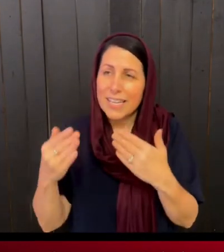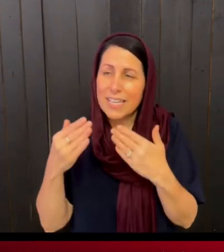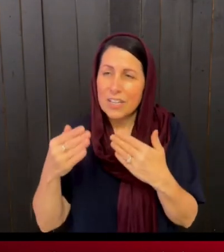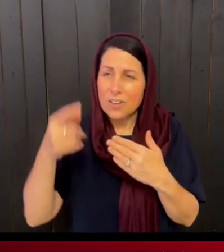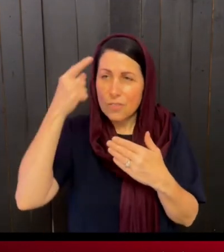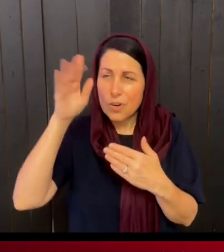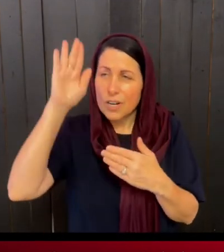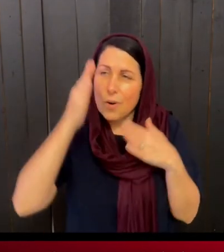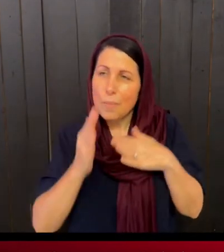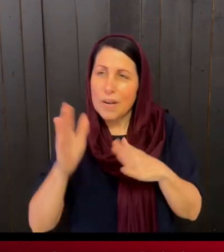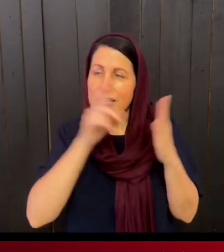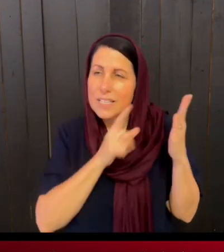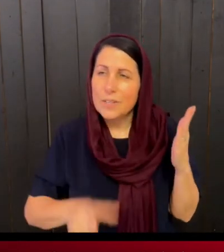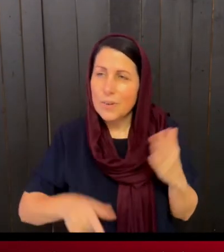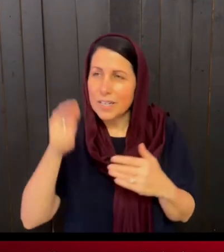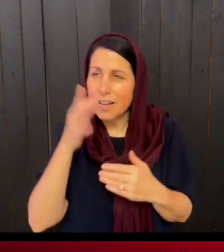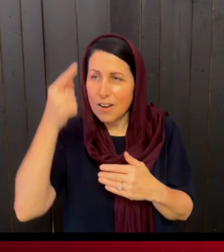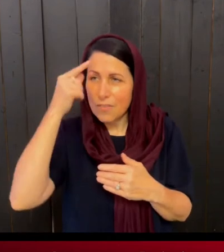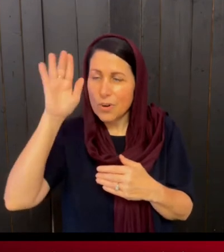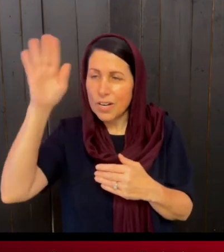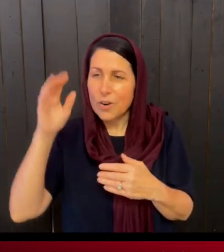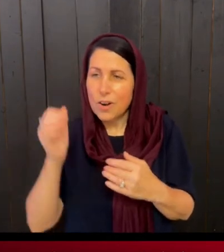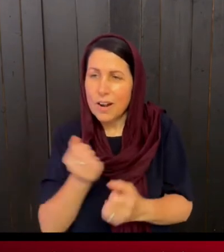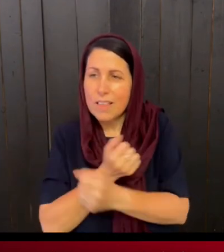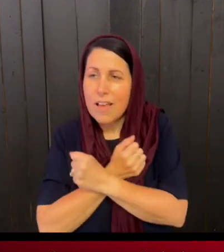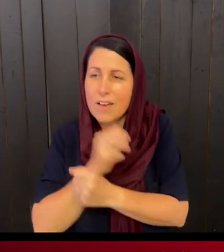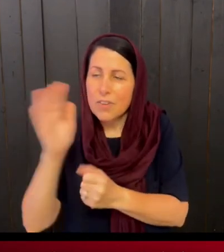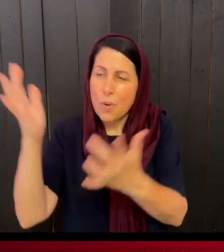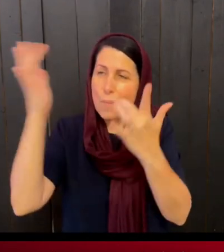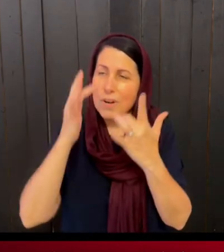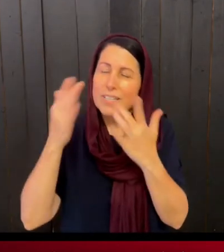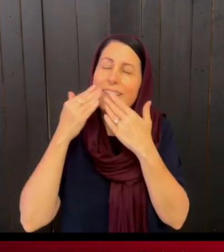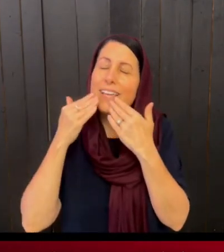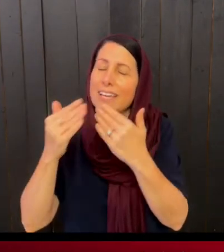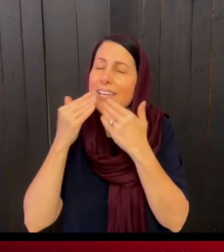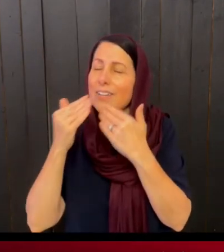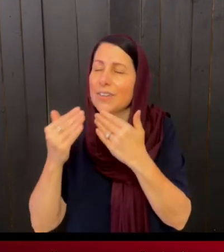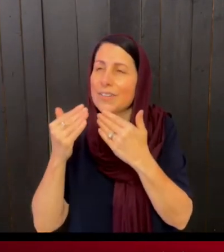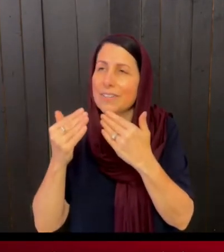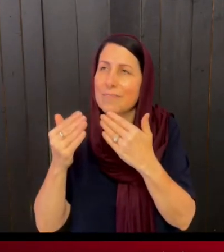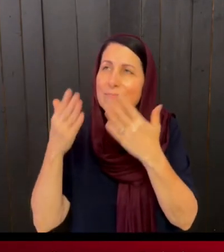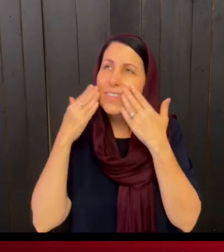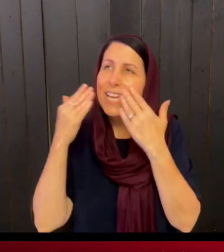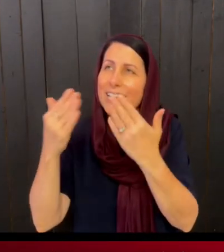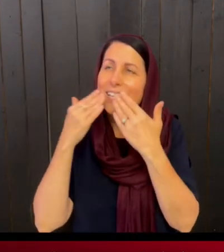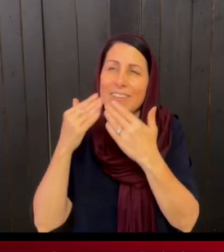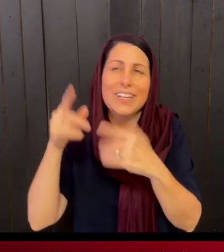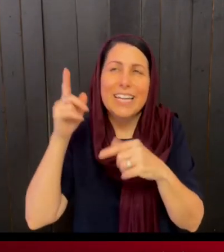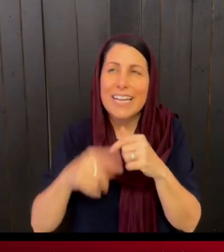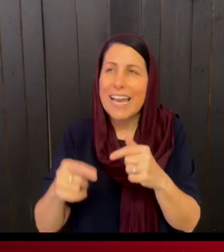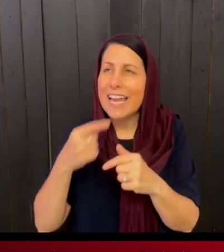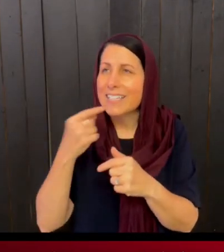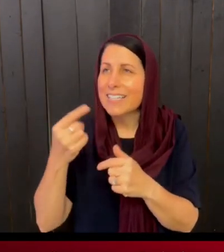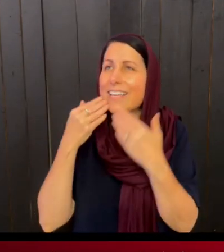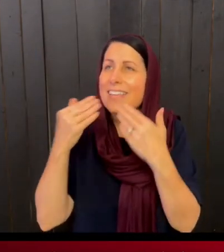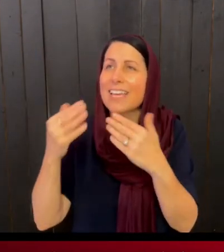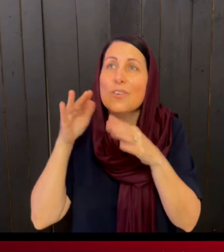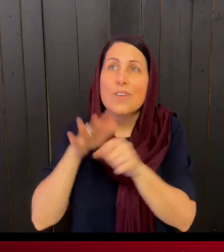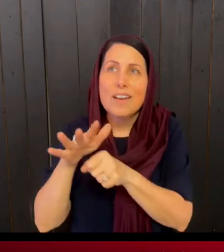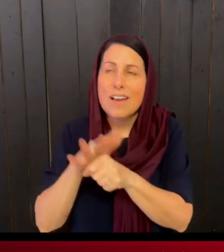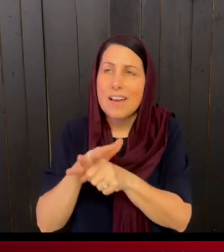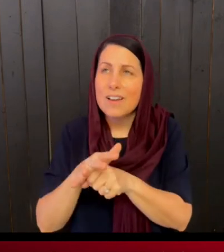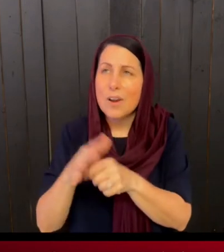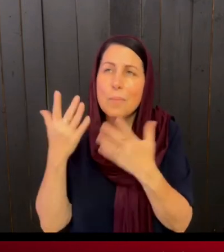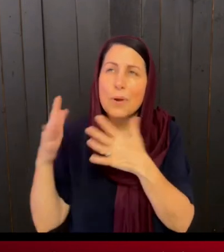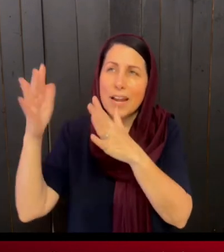your presence, Lord God, for your love, your mercy, God. Thank you, thank you. Thank you. We can't say thank you enough, Lord. Praise